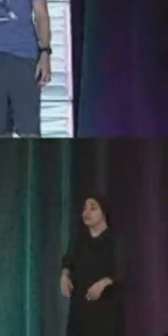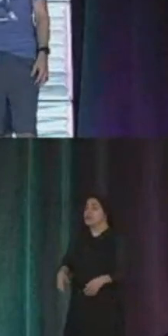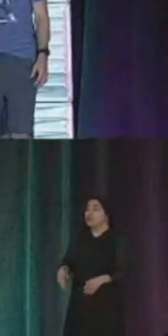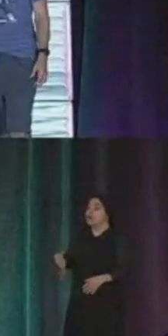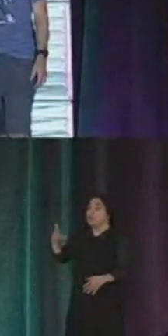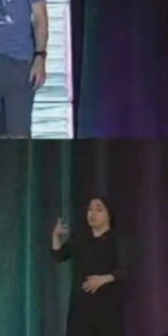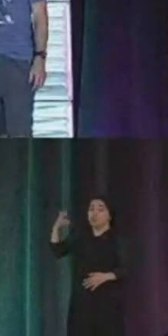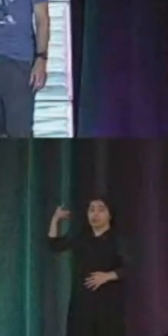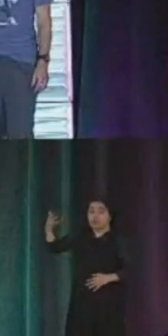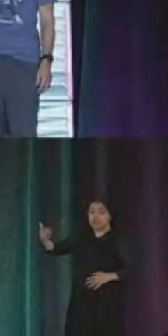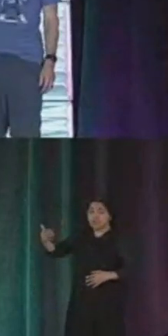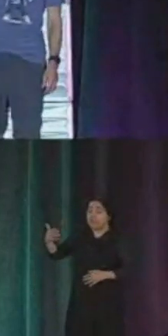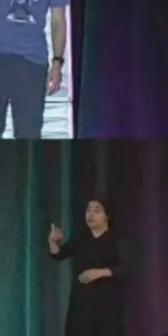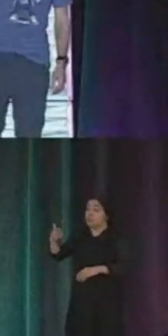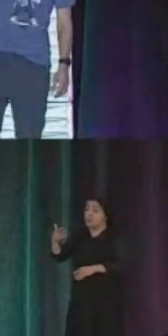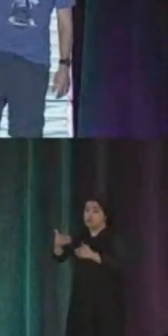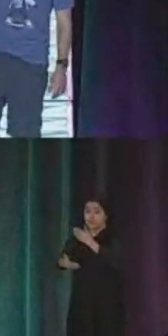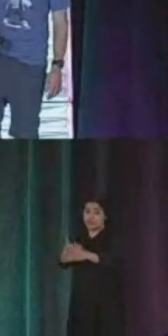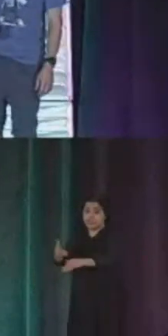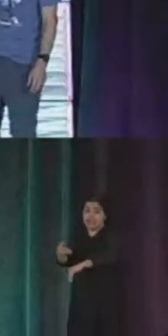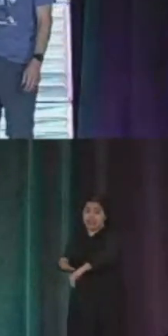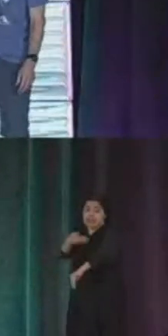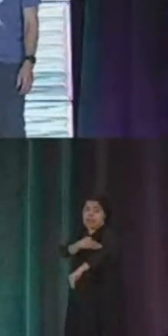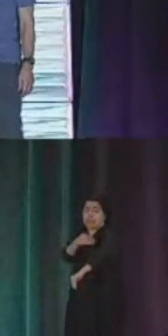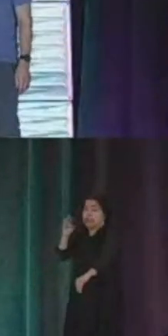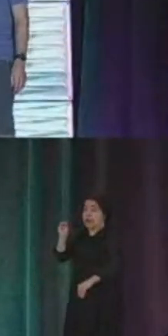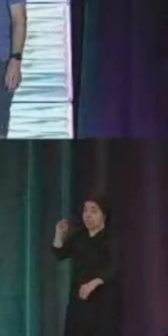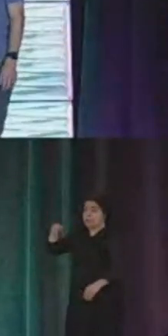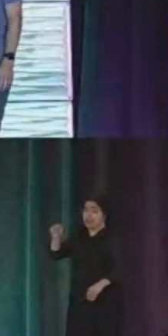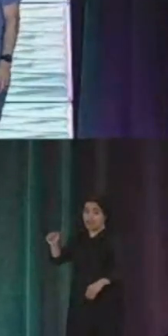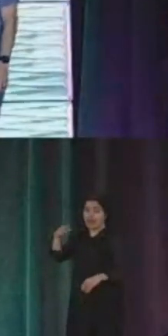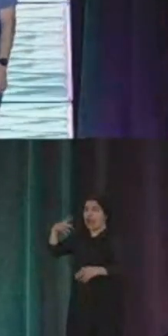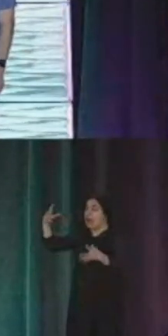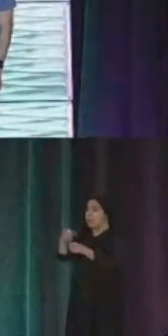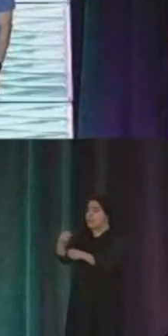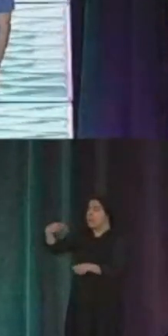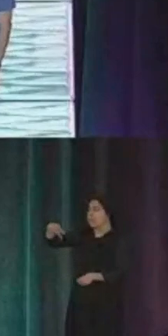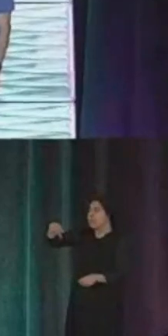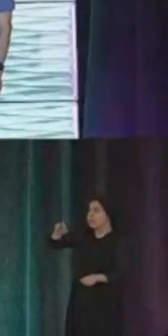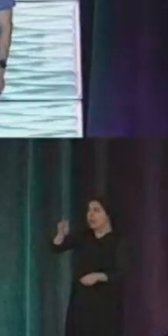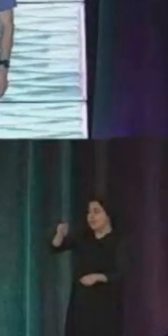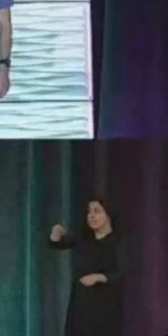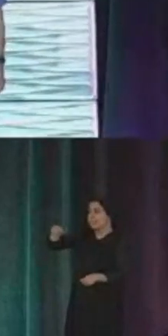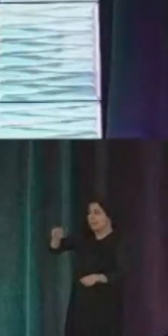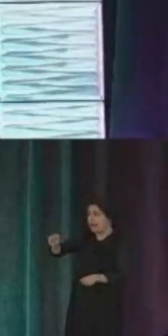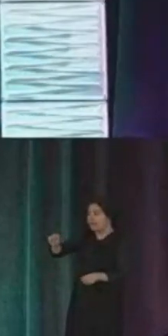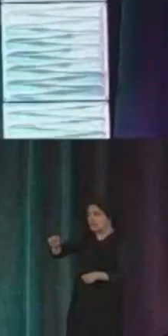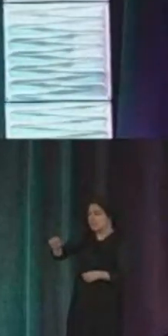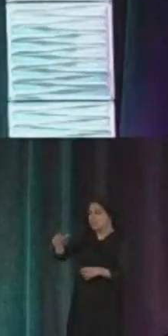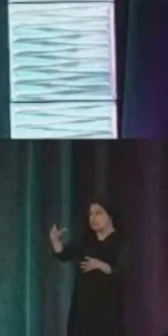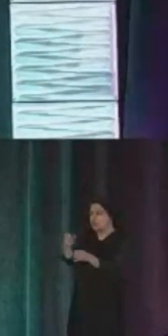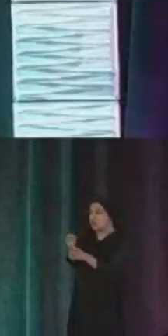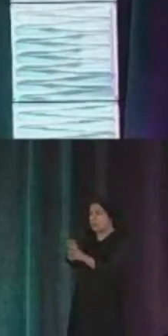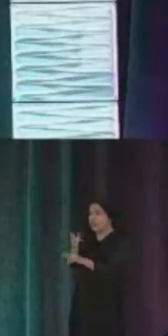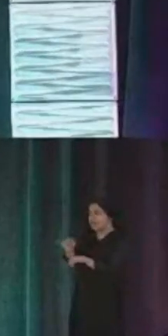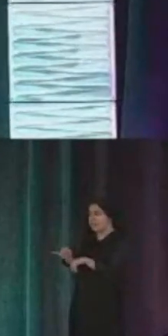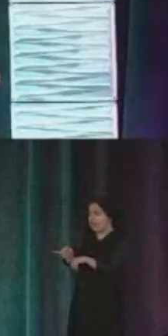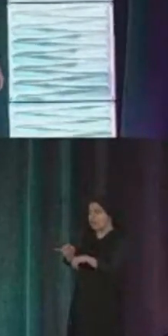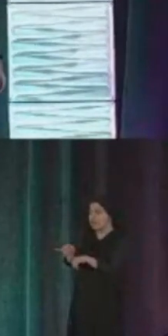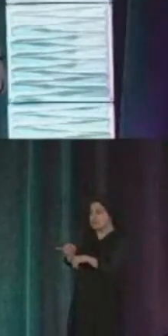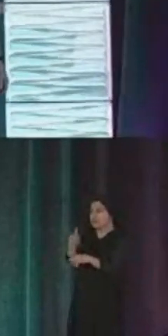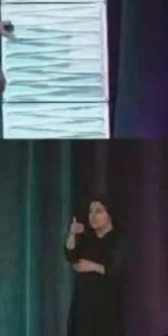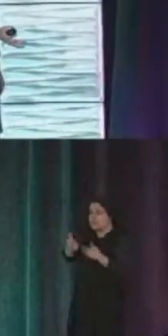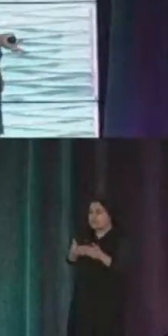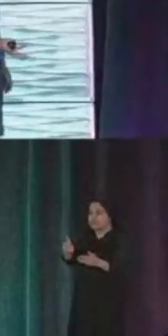Progressively enhanced MPAs, I call this a PESPA. I don't think anybody's ever called it a PESPA before, but we're going to go with that. We'll talk about what that is.